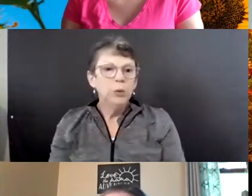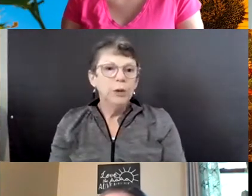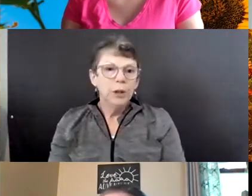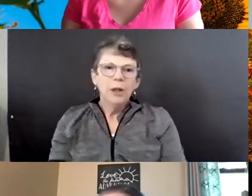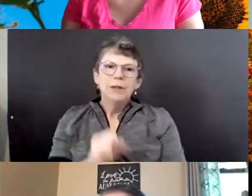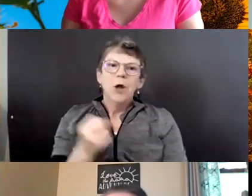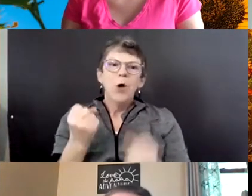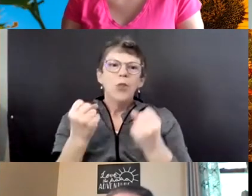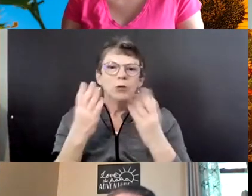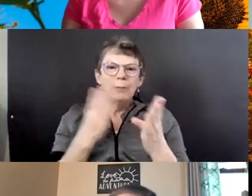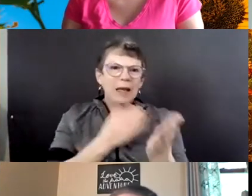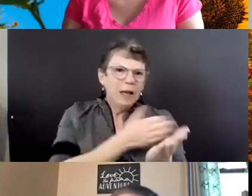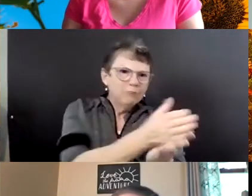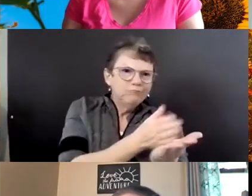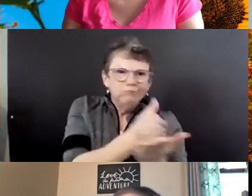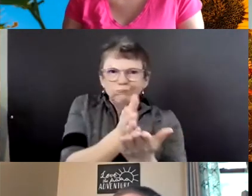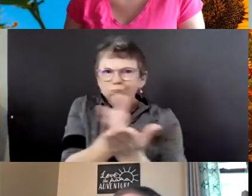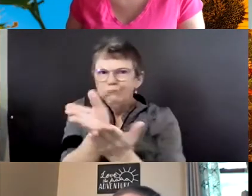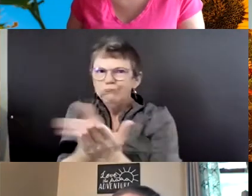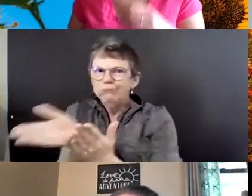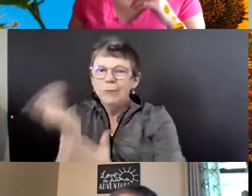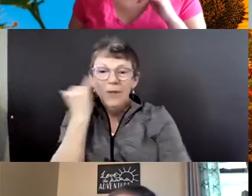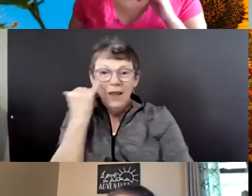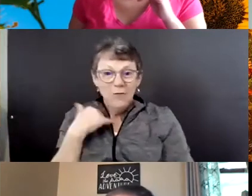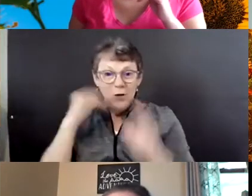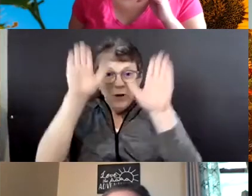So if you have great ideas, send them to us.